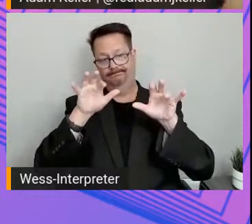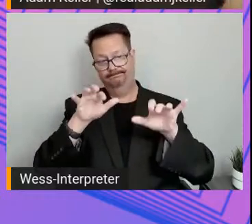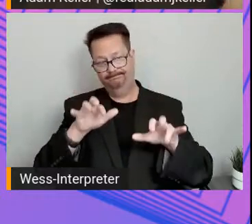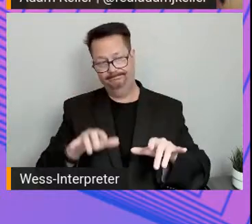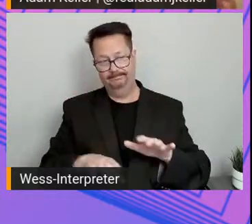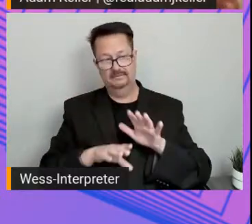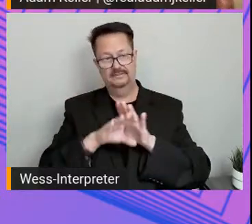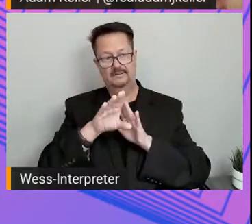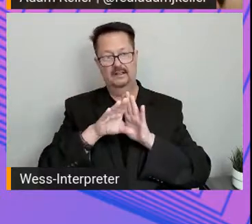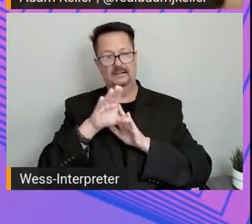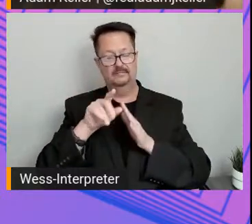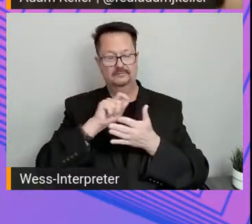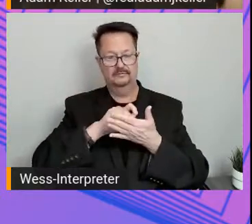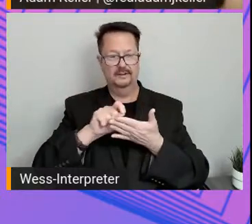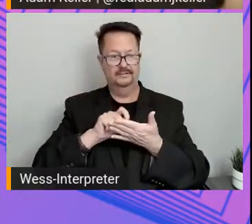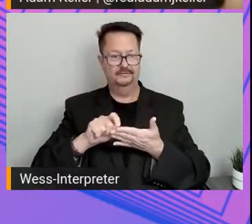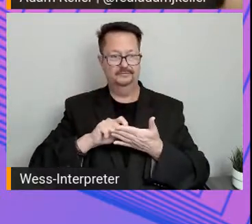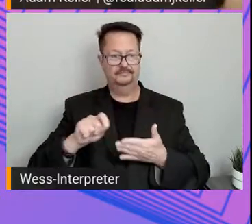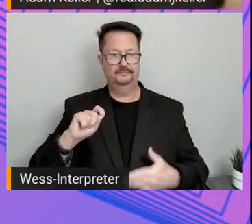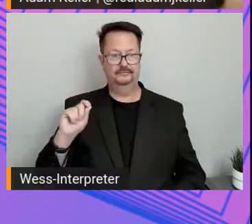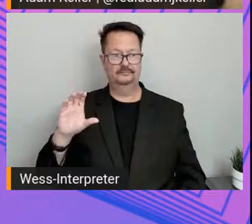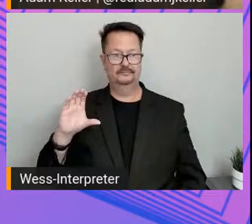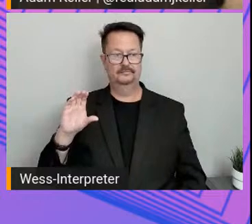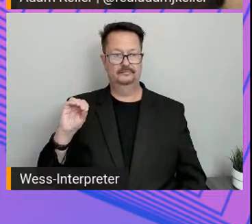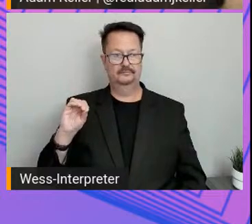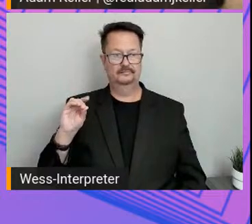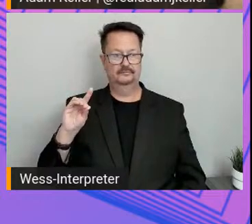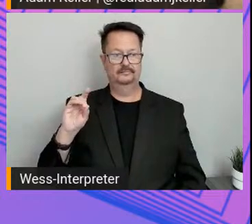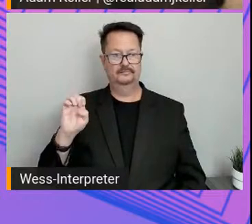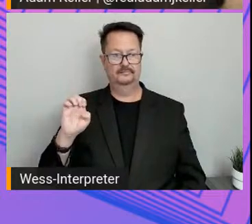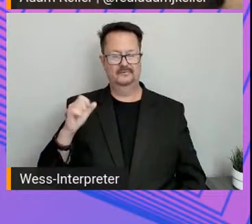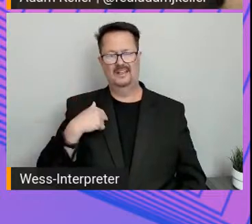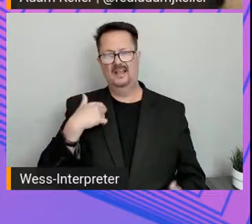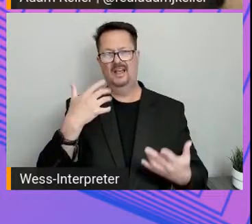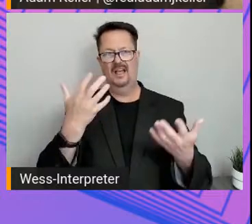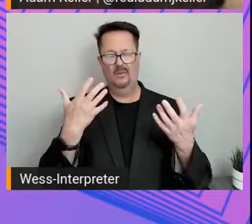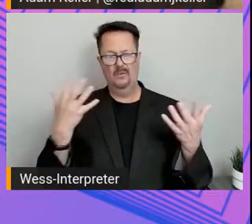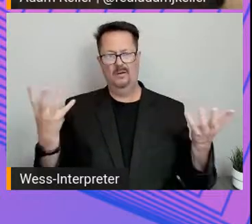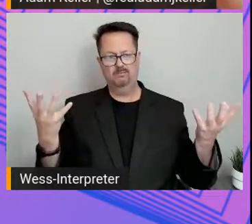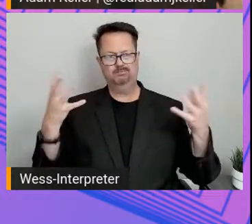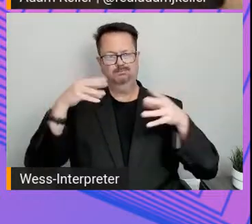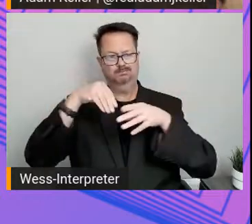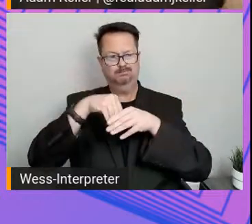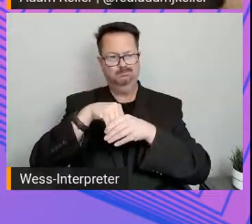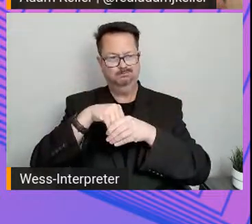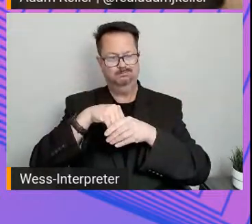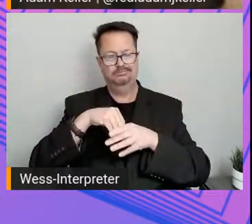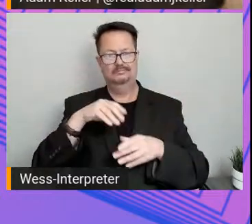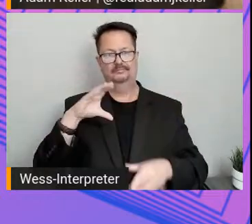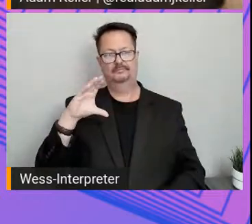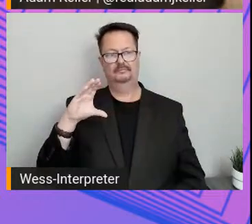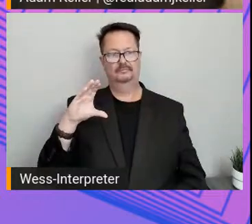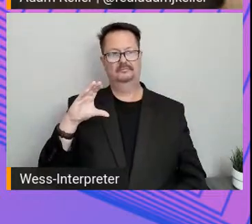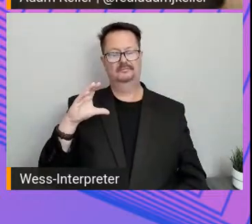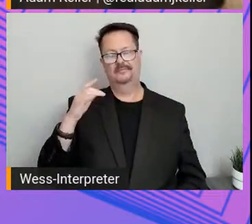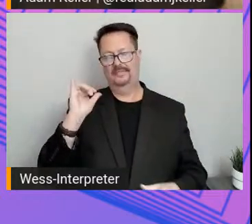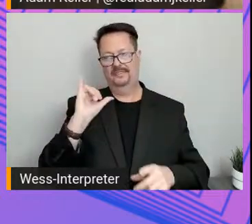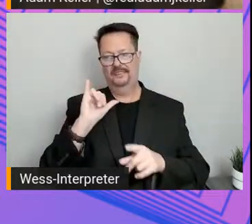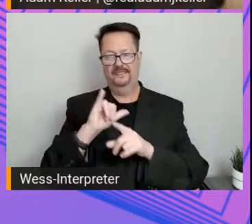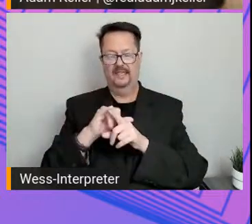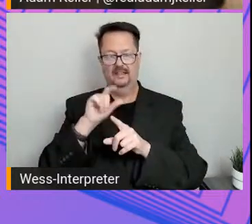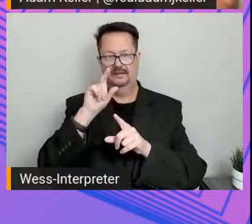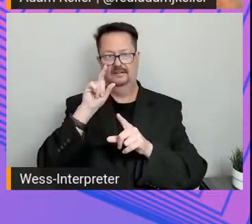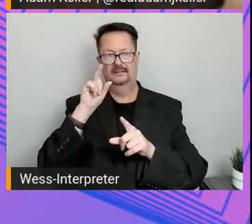they decide, I want to package this code as, I want to package this artifact as a Docker